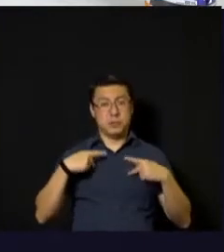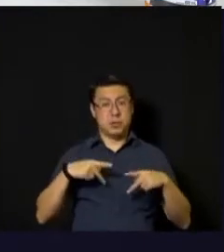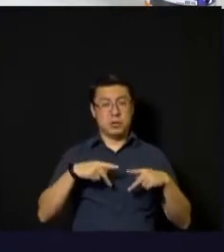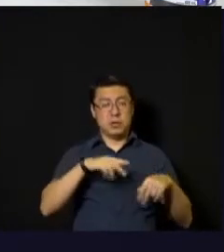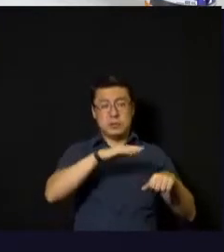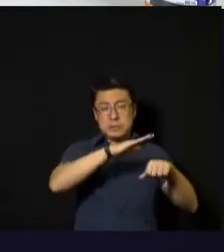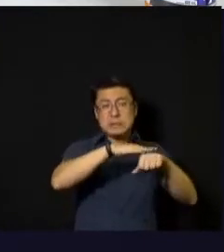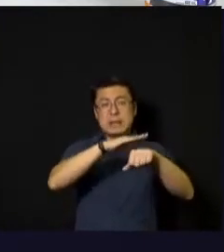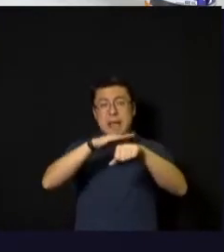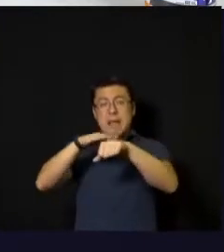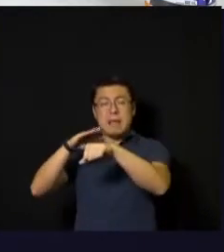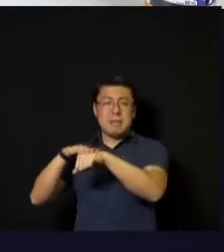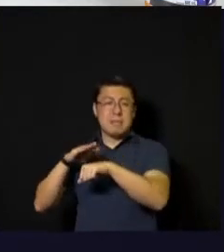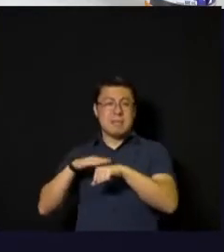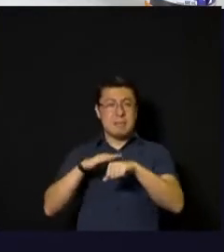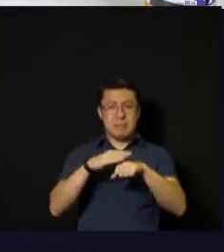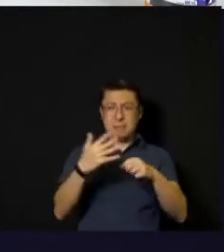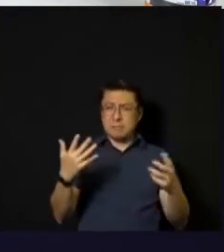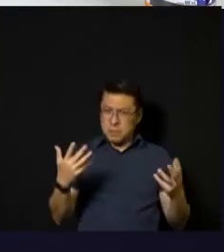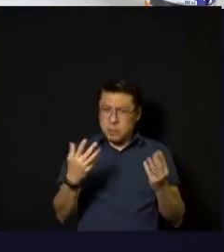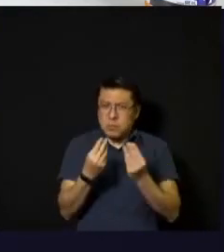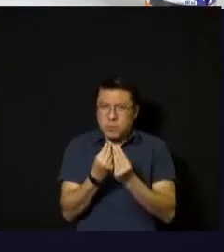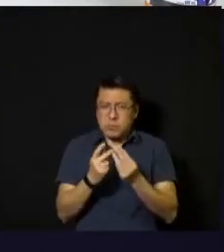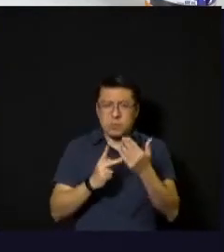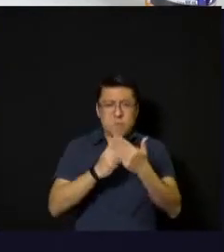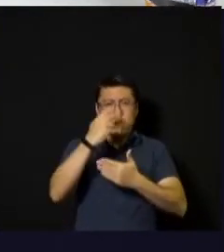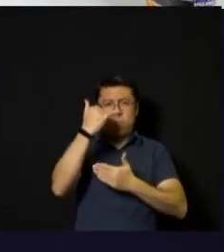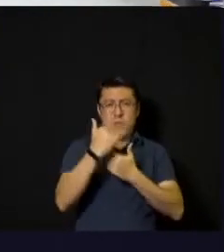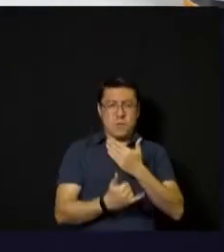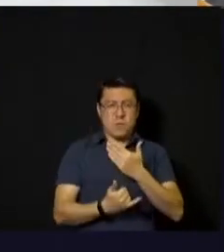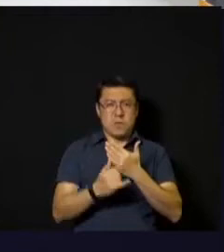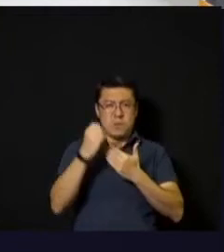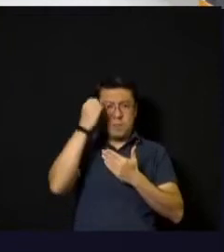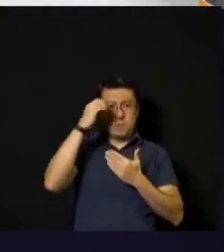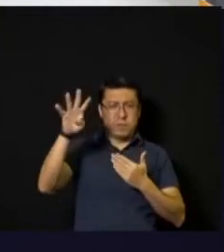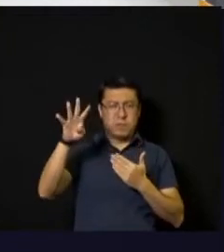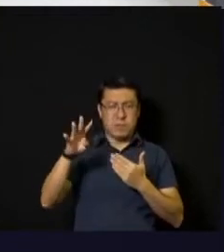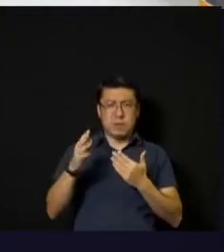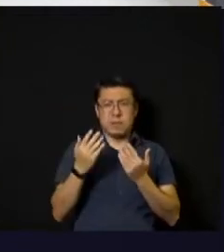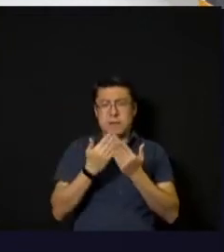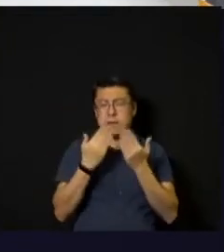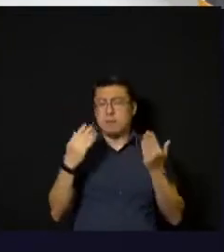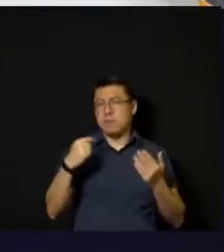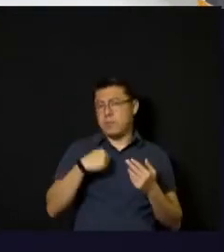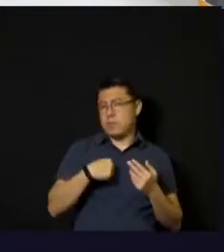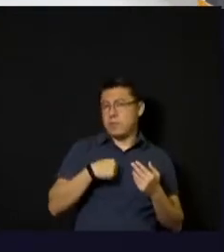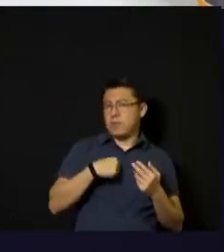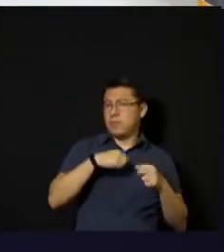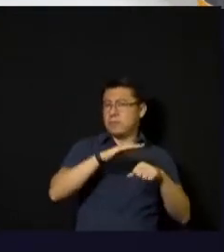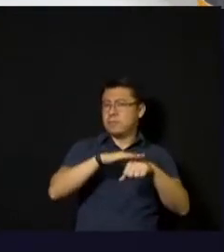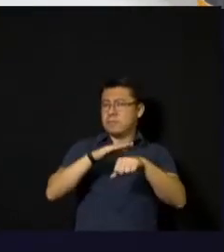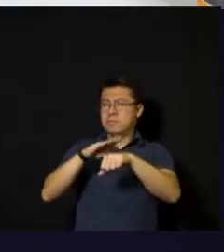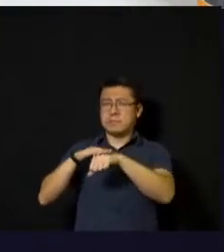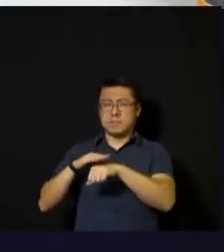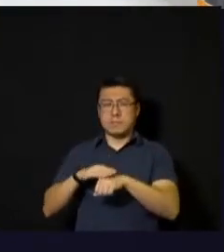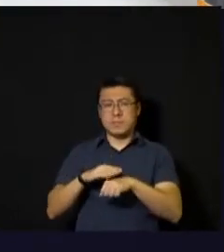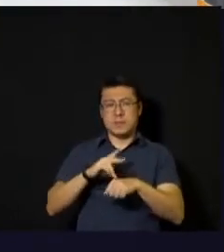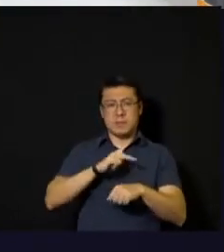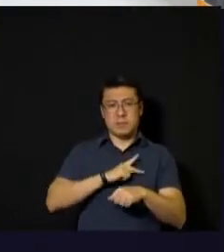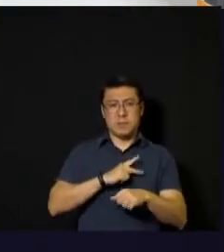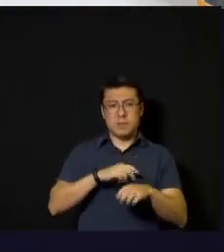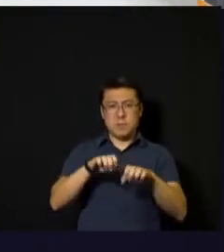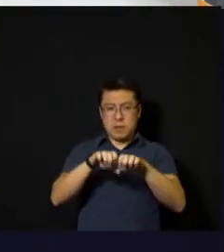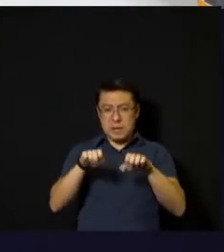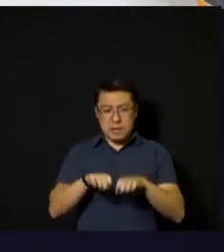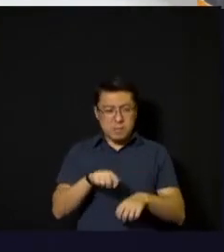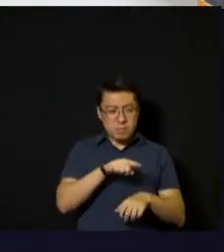people to join to this project, I say, well, let's go behind our team